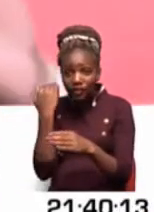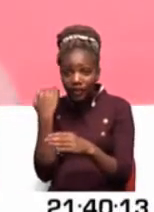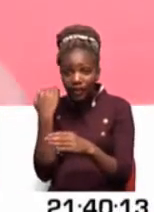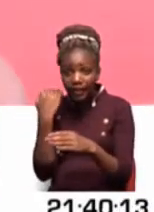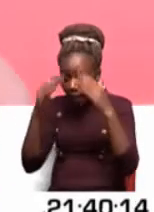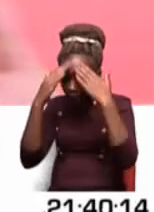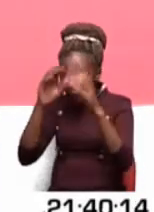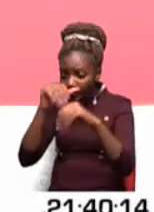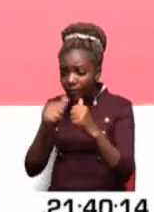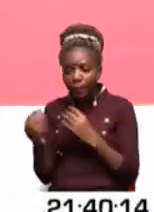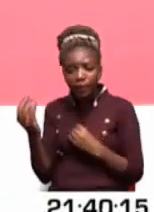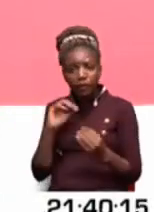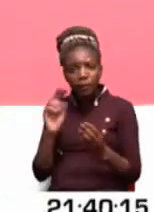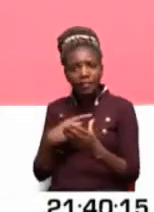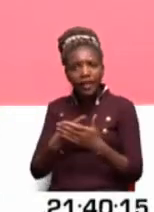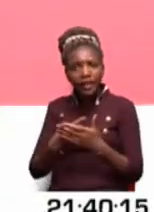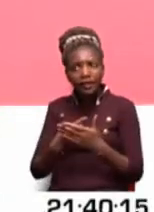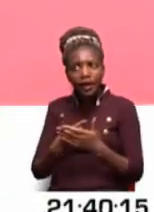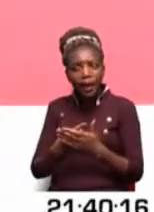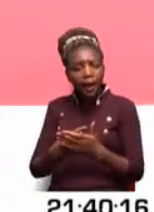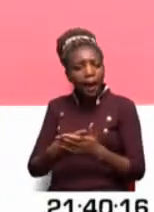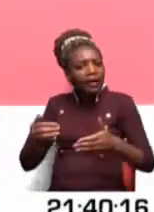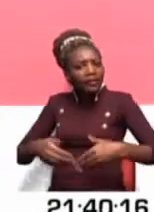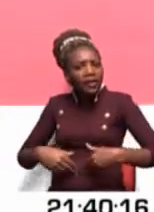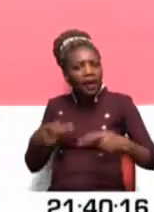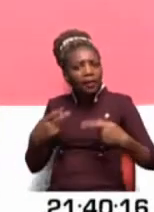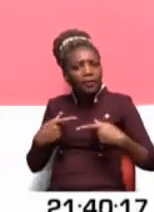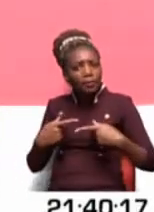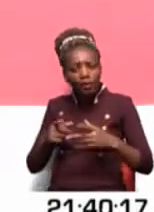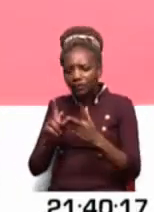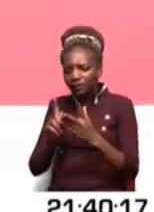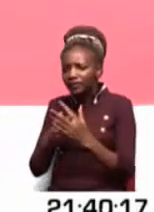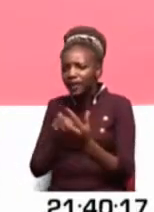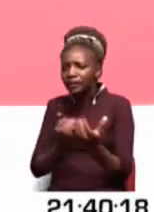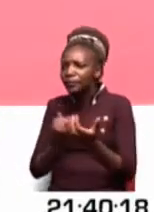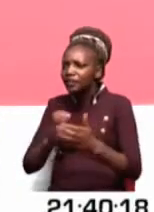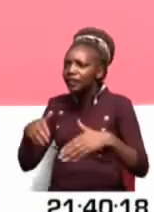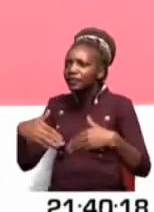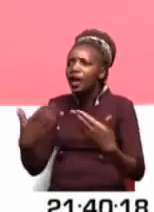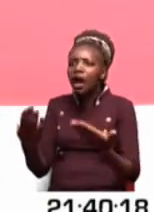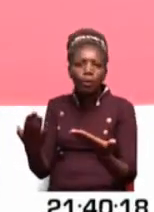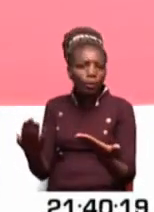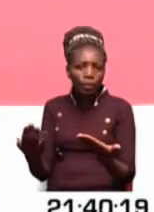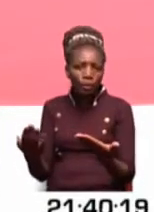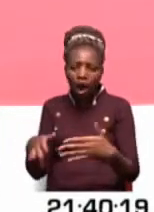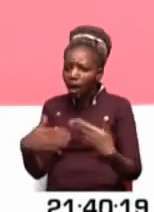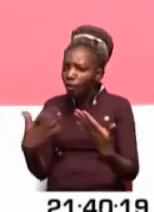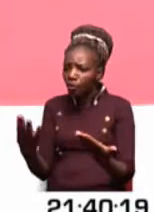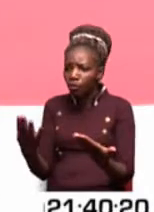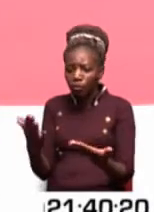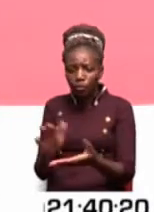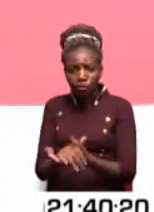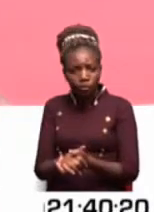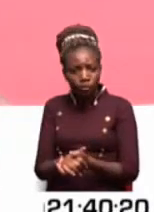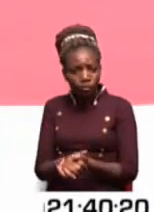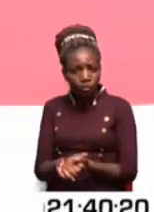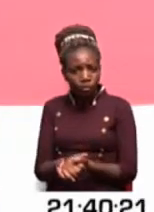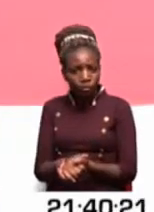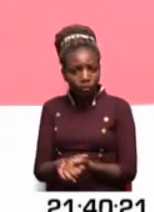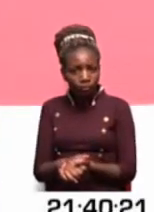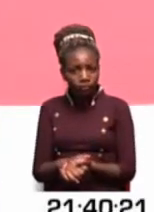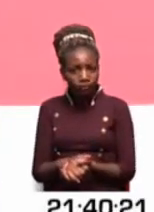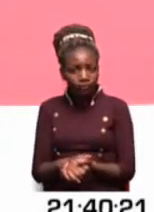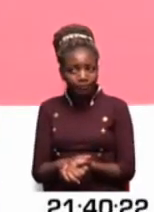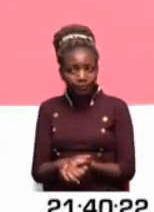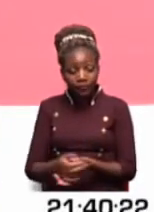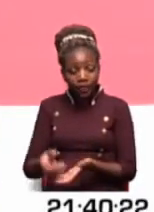does a young man like yourself start something and then compete with the big, you know, dynasties, etc., and business owners to actually emerge? That is